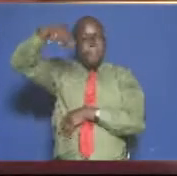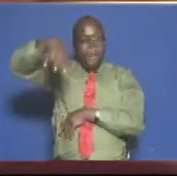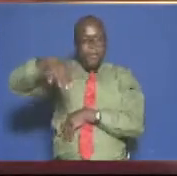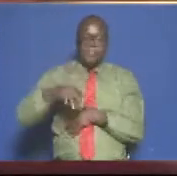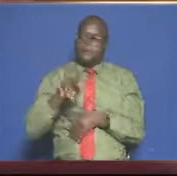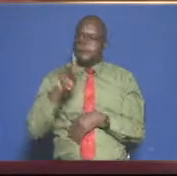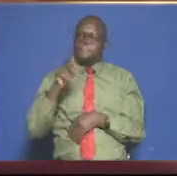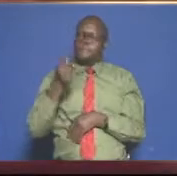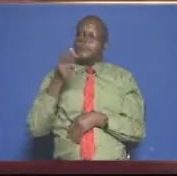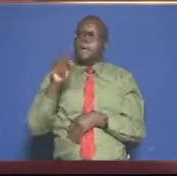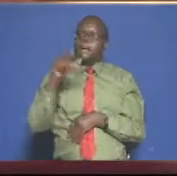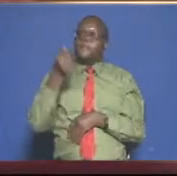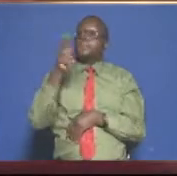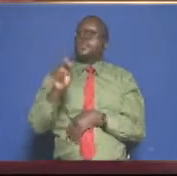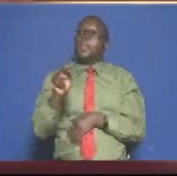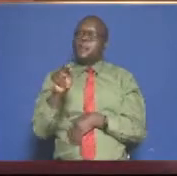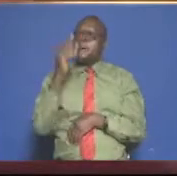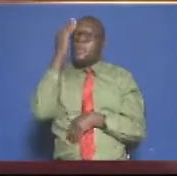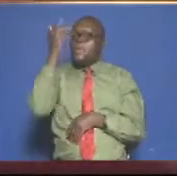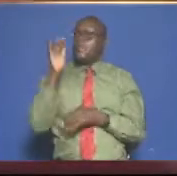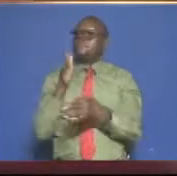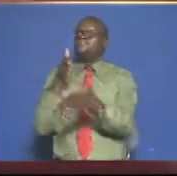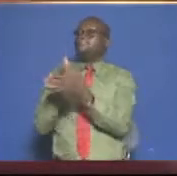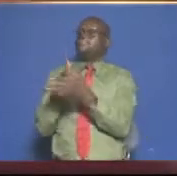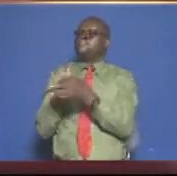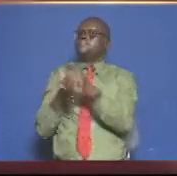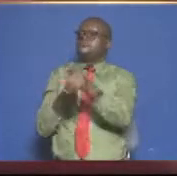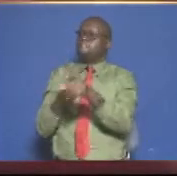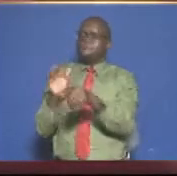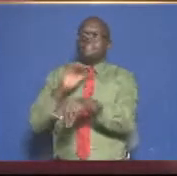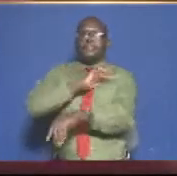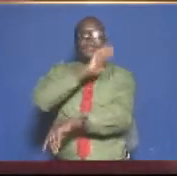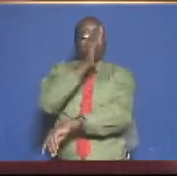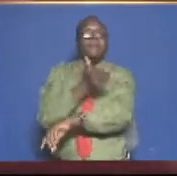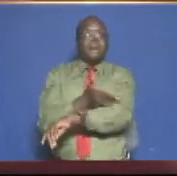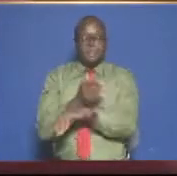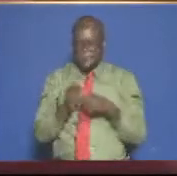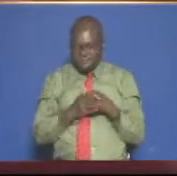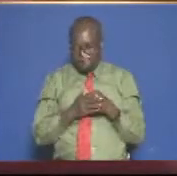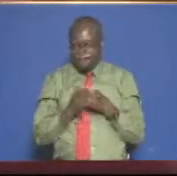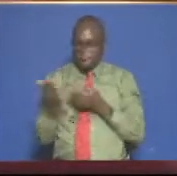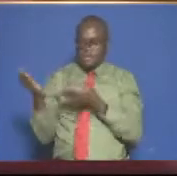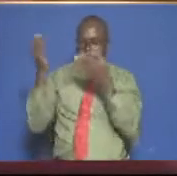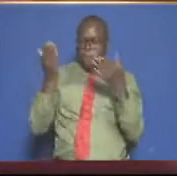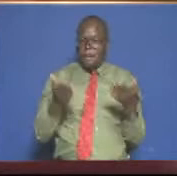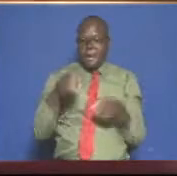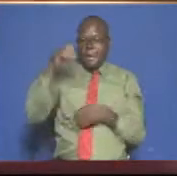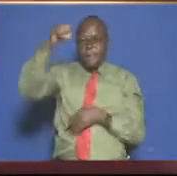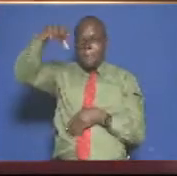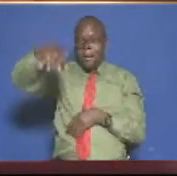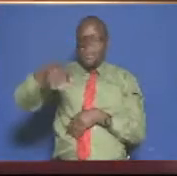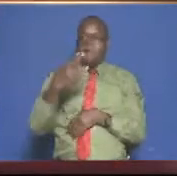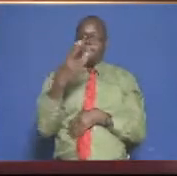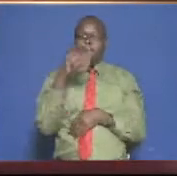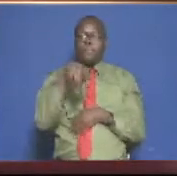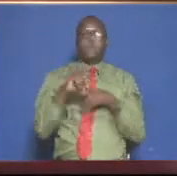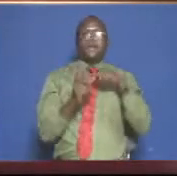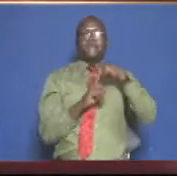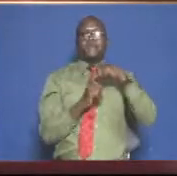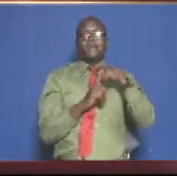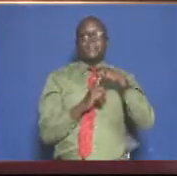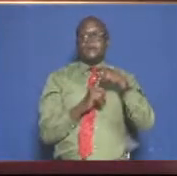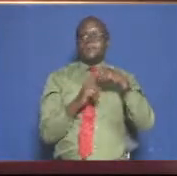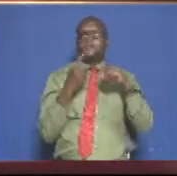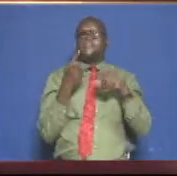supply. Why are we denying KenGen the power to supply us power at 4.6 shillings? And we